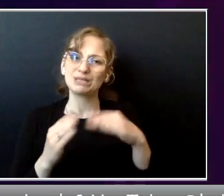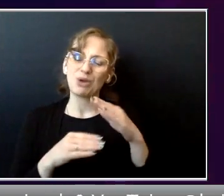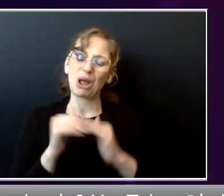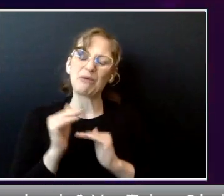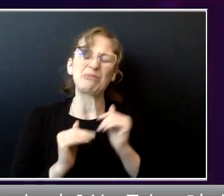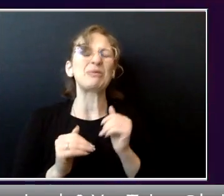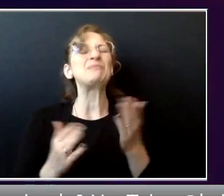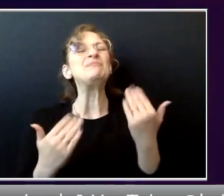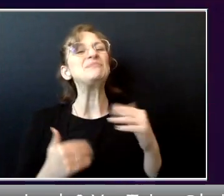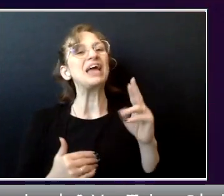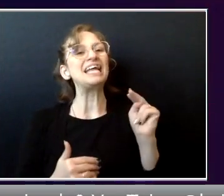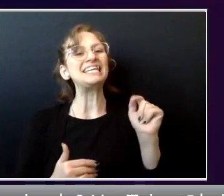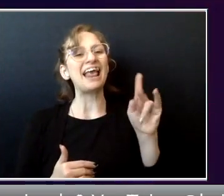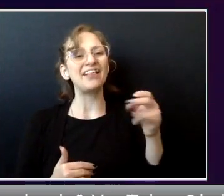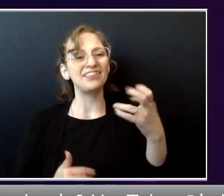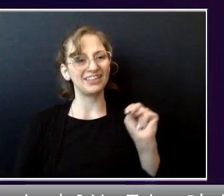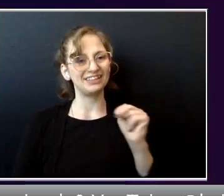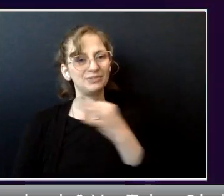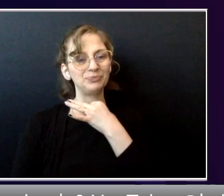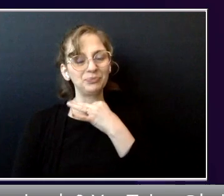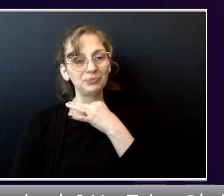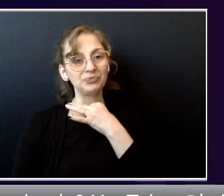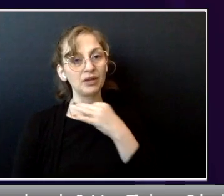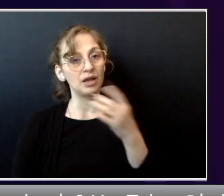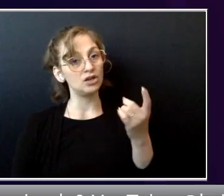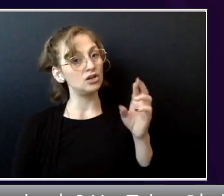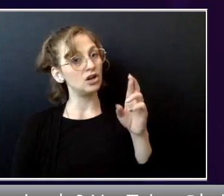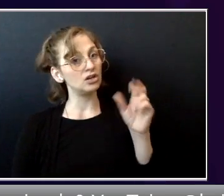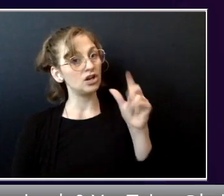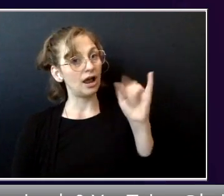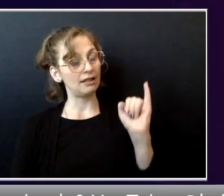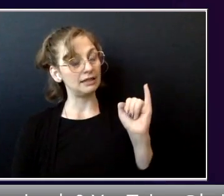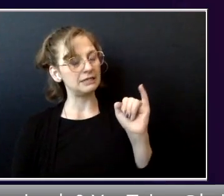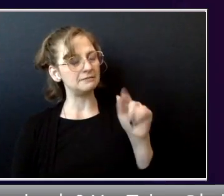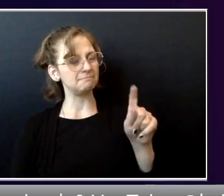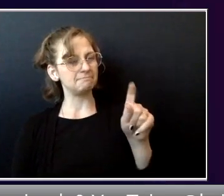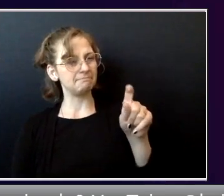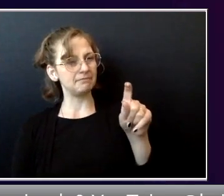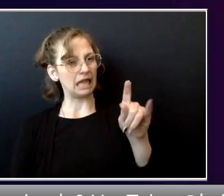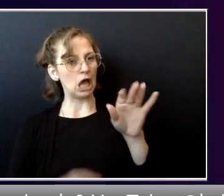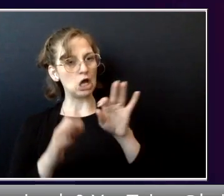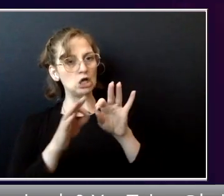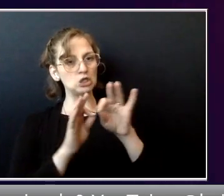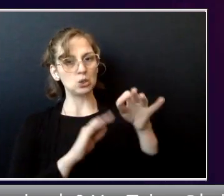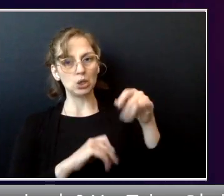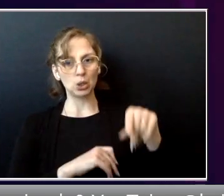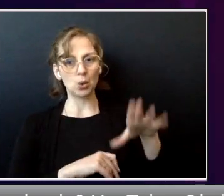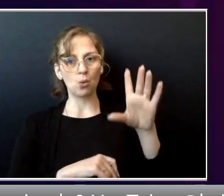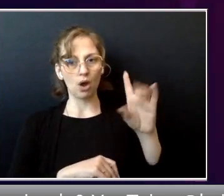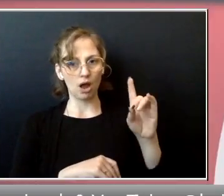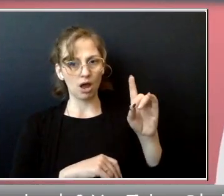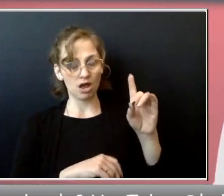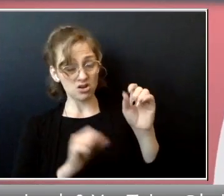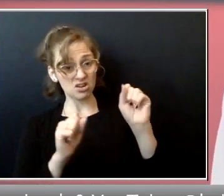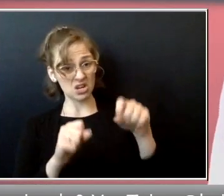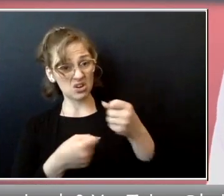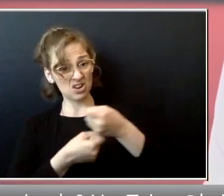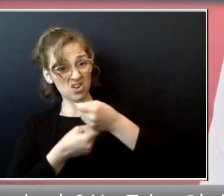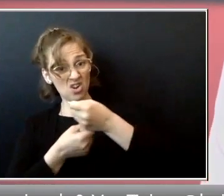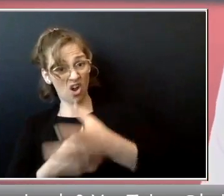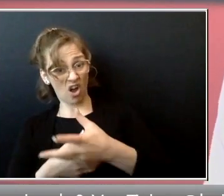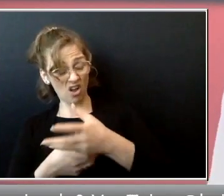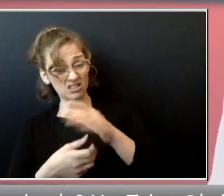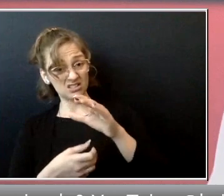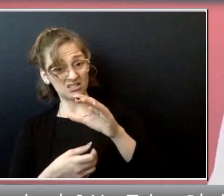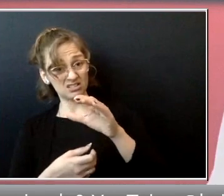know, Dr. Alley, is it possible that the torn quad could have caused the clot? So what